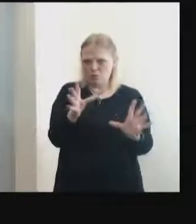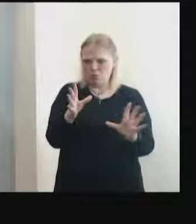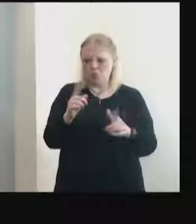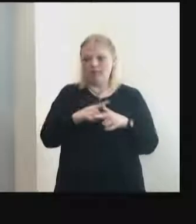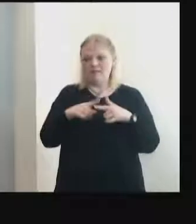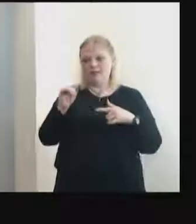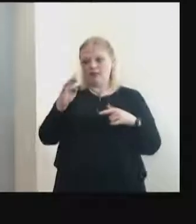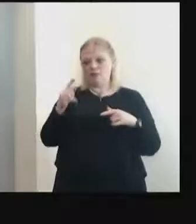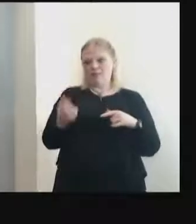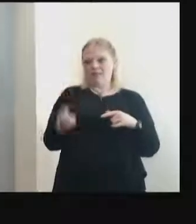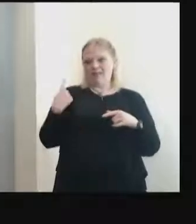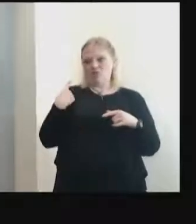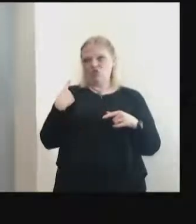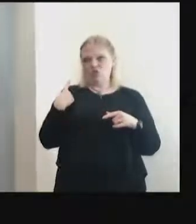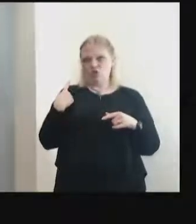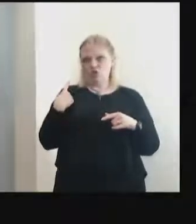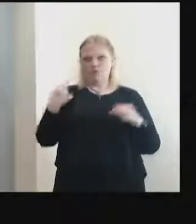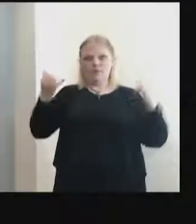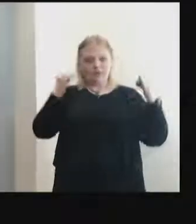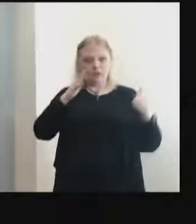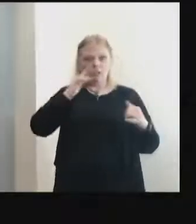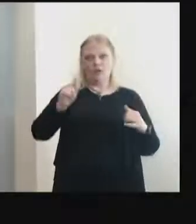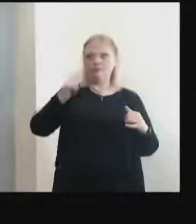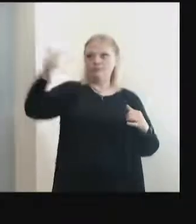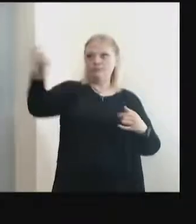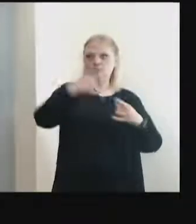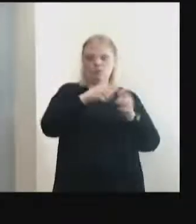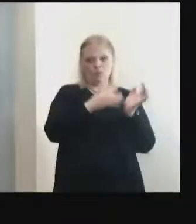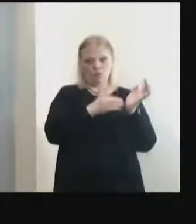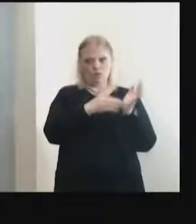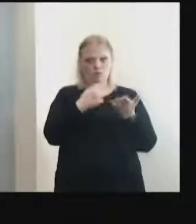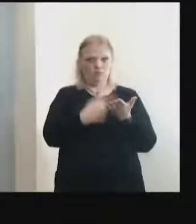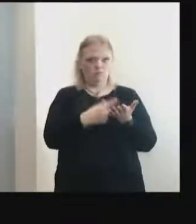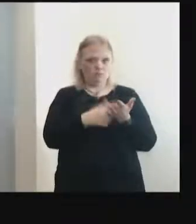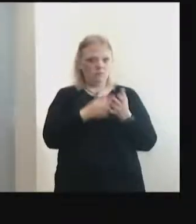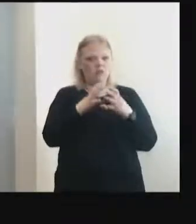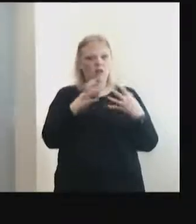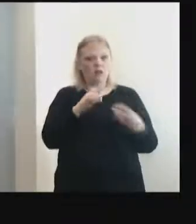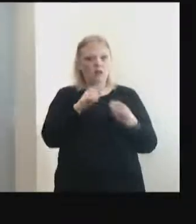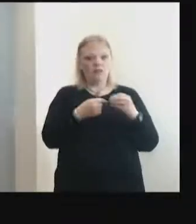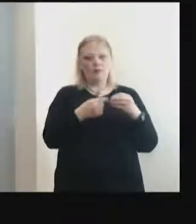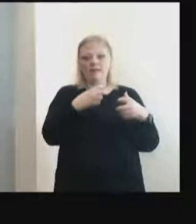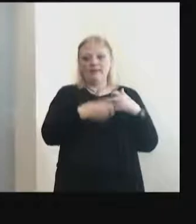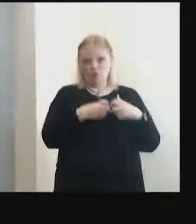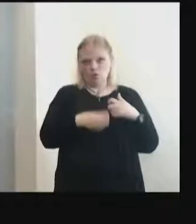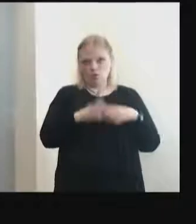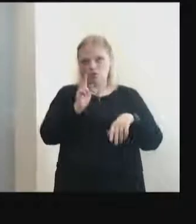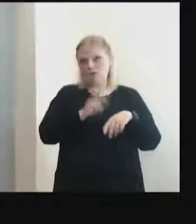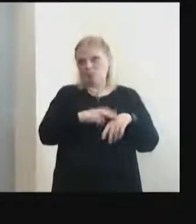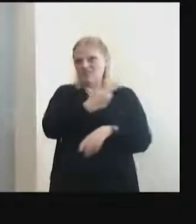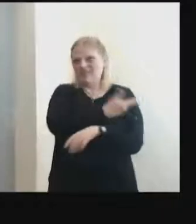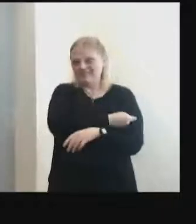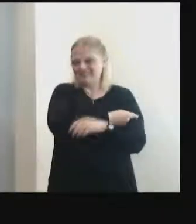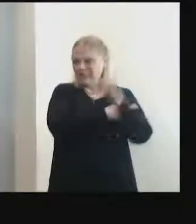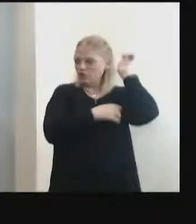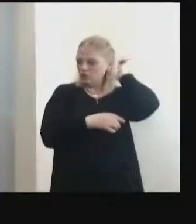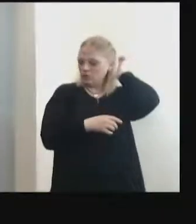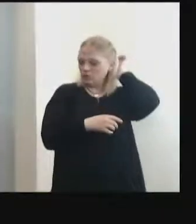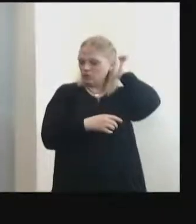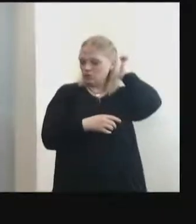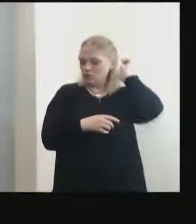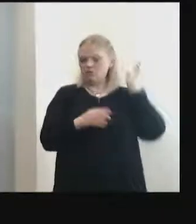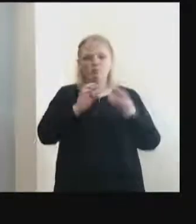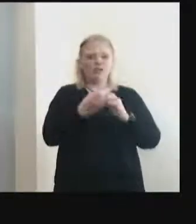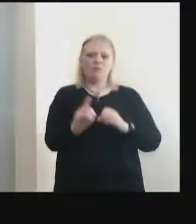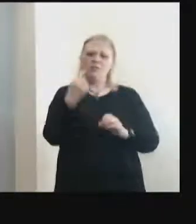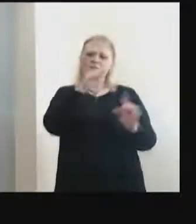of last year. With that, I'm going to turn it over to Dr. Burstein and talk a lot about a number of the issues, including, of course, vaccinations. But the number one thing I